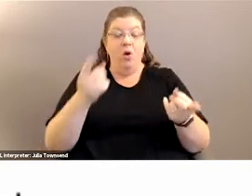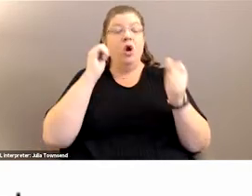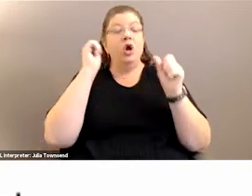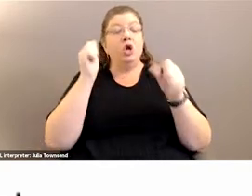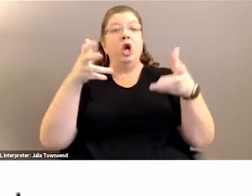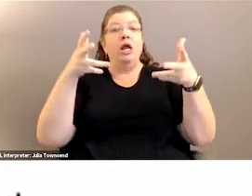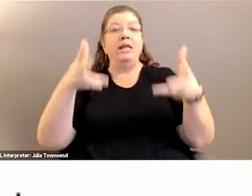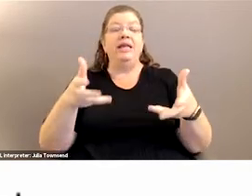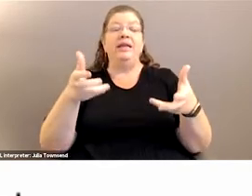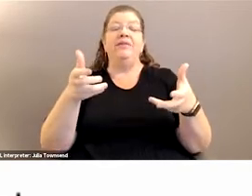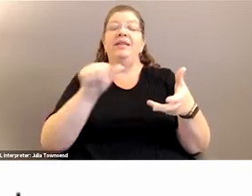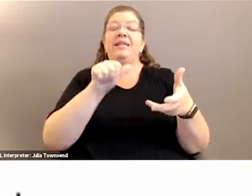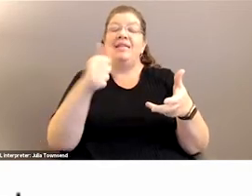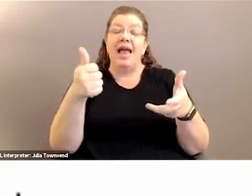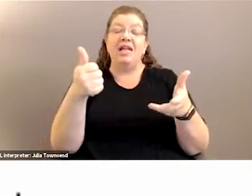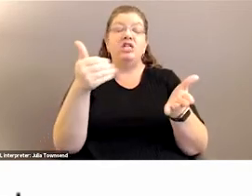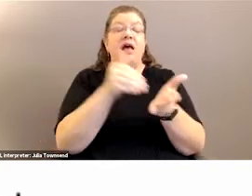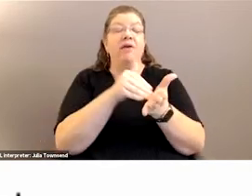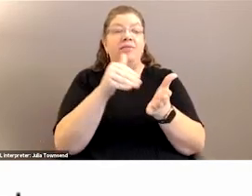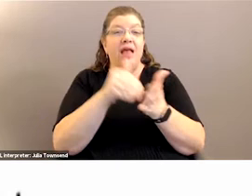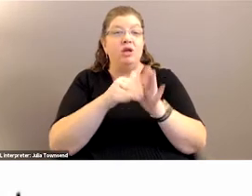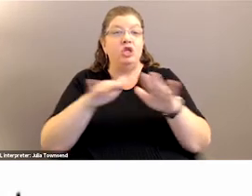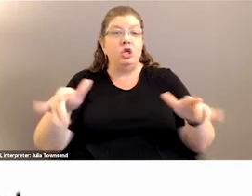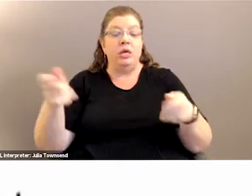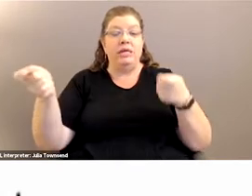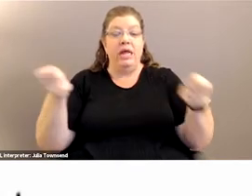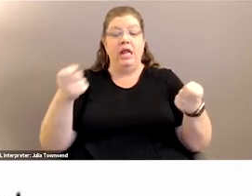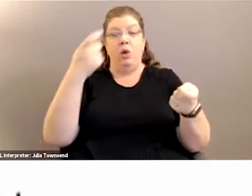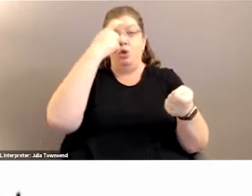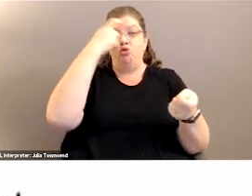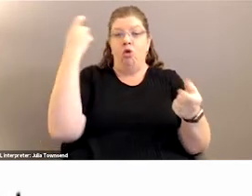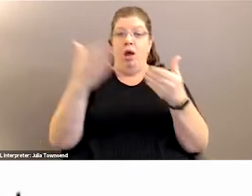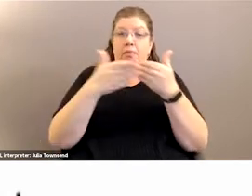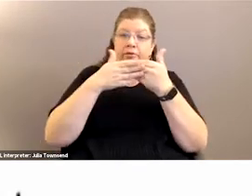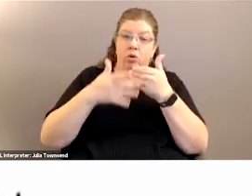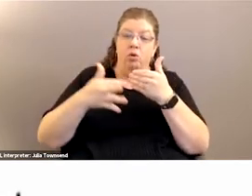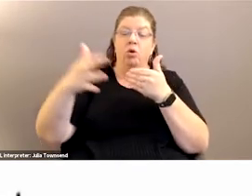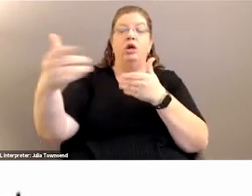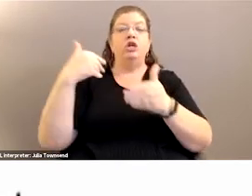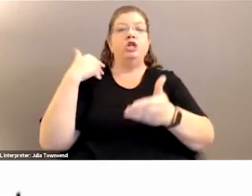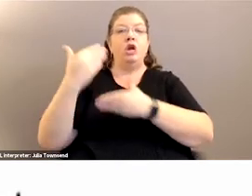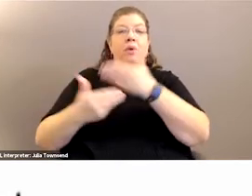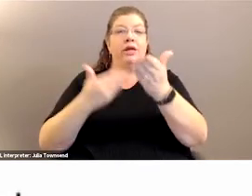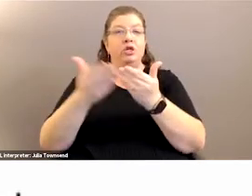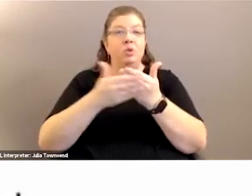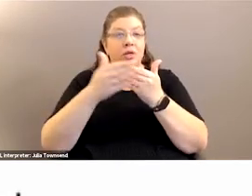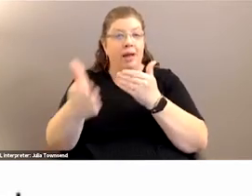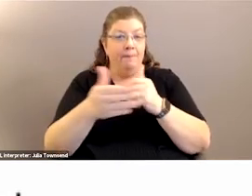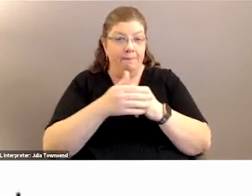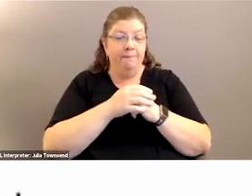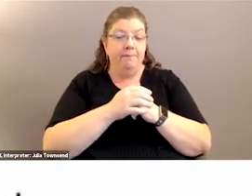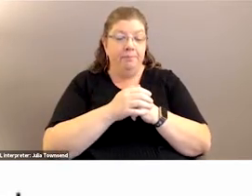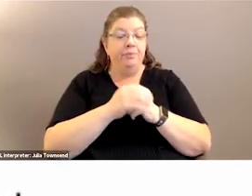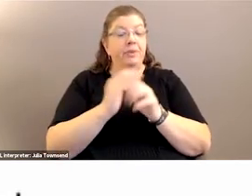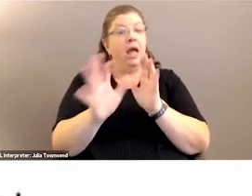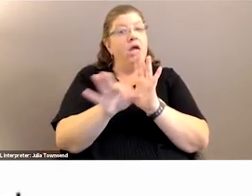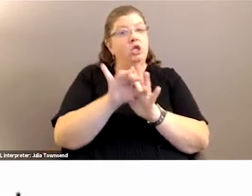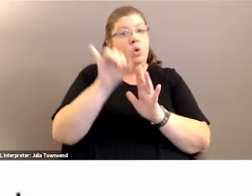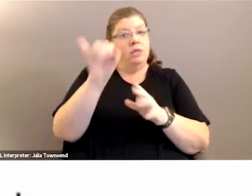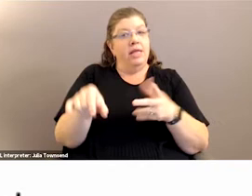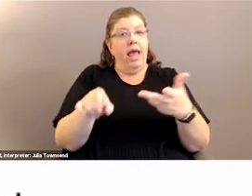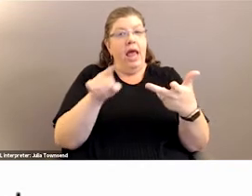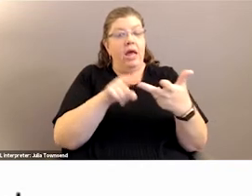children dealing with trauma for generations to come i chose this because